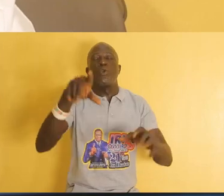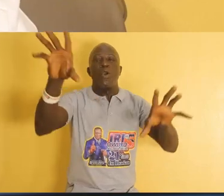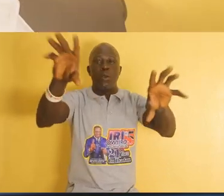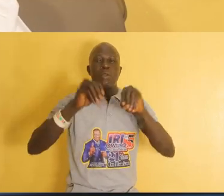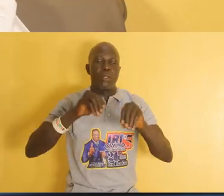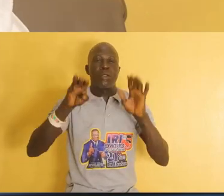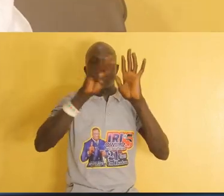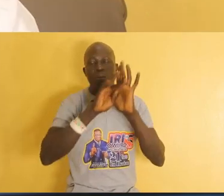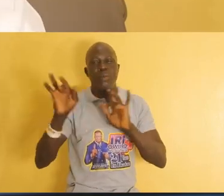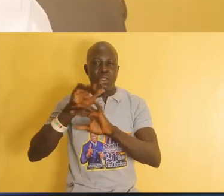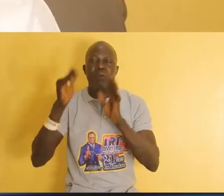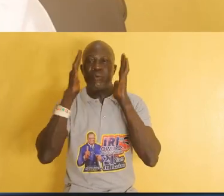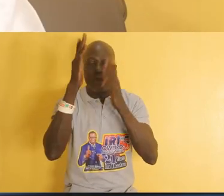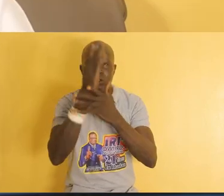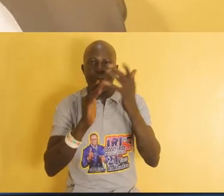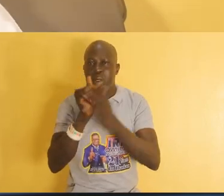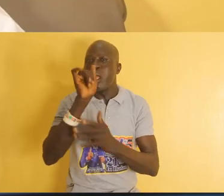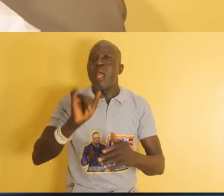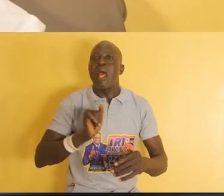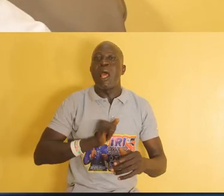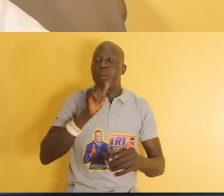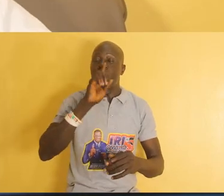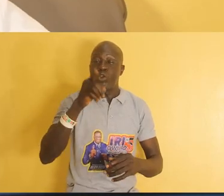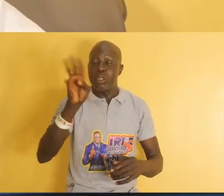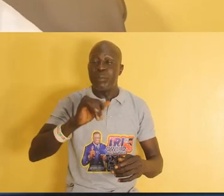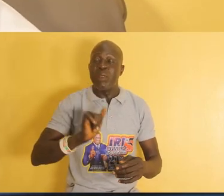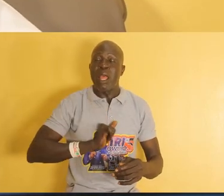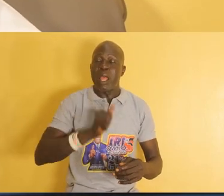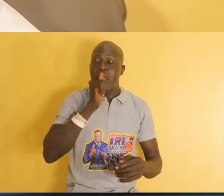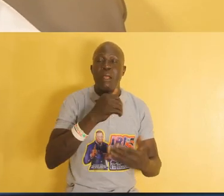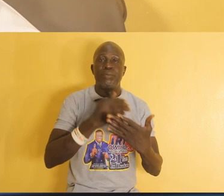adogba amen o ju se nikan pe da loju pe